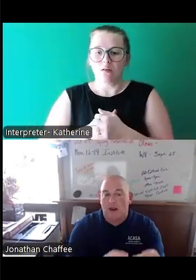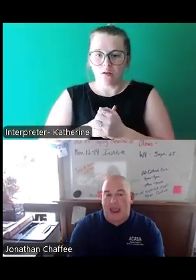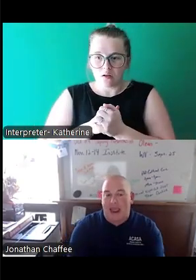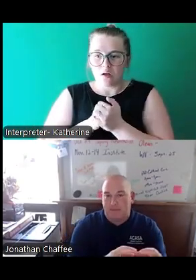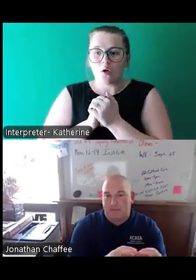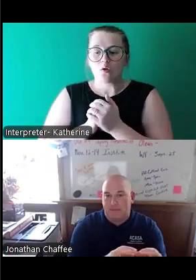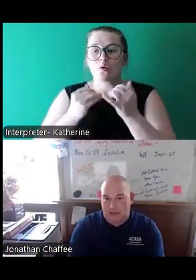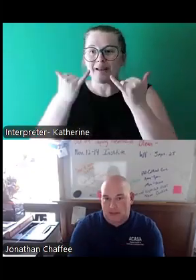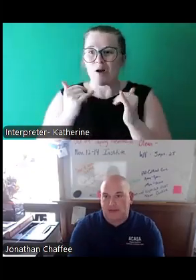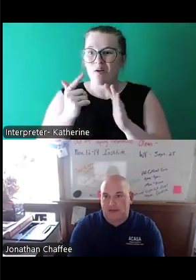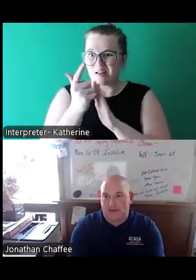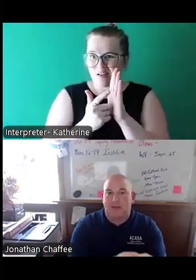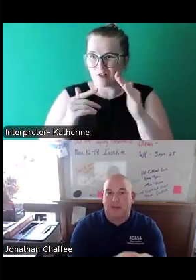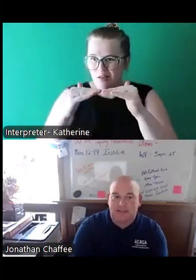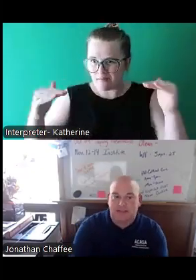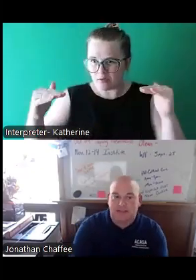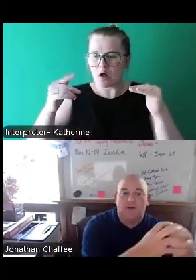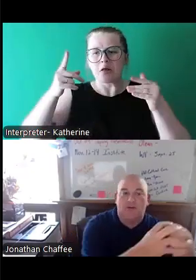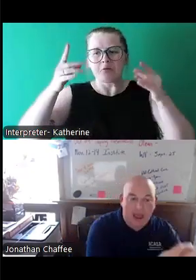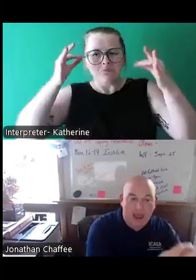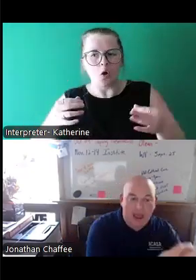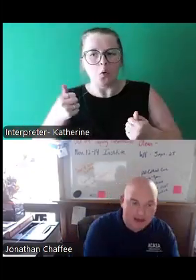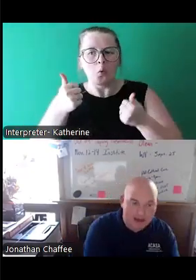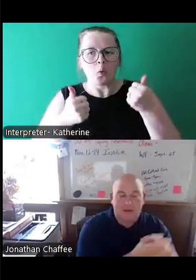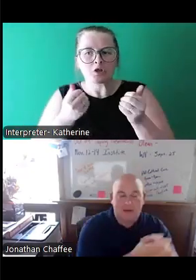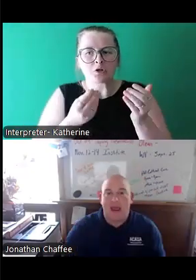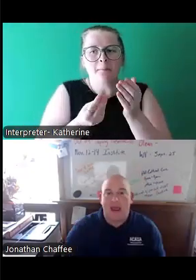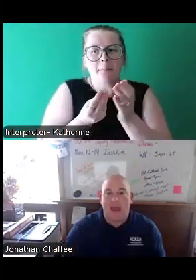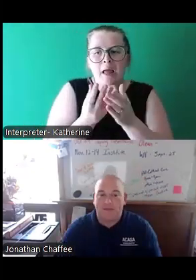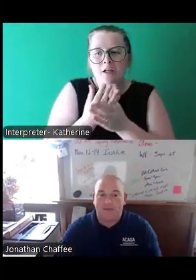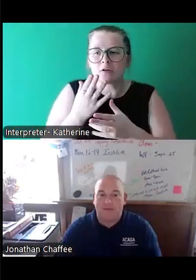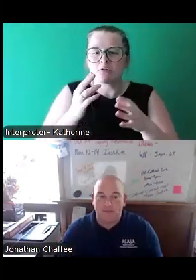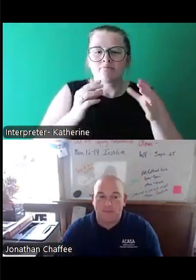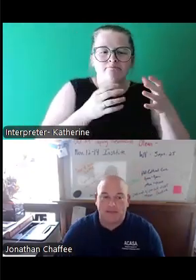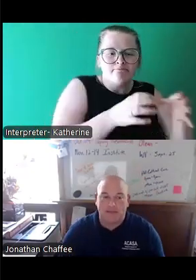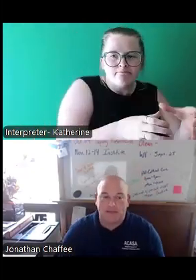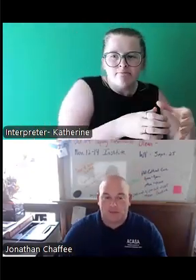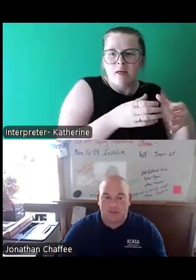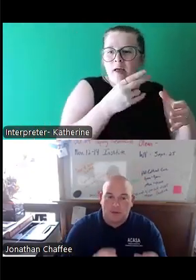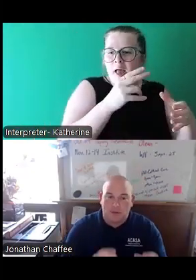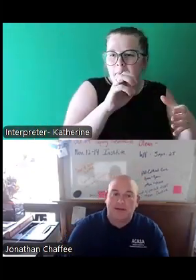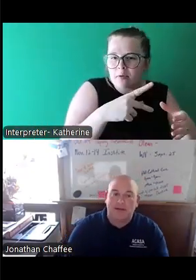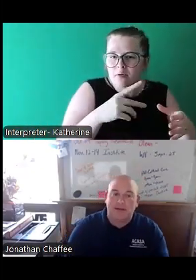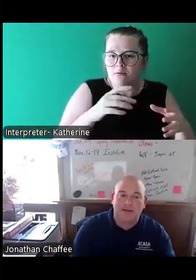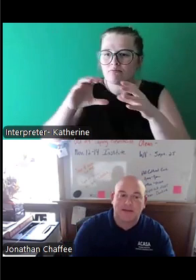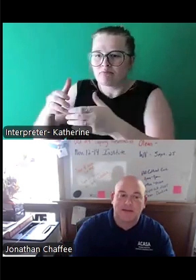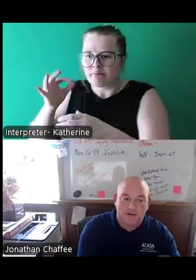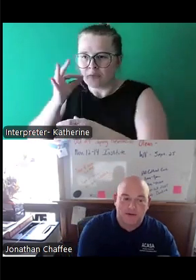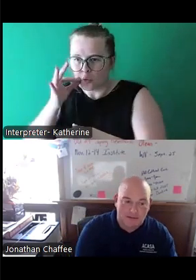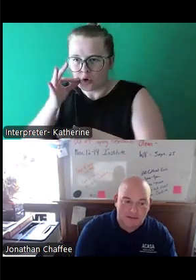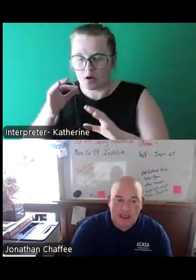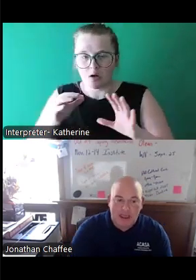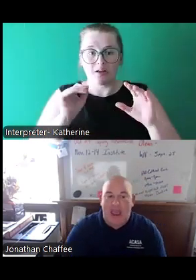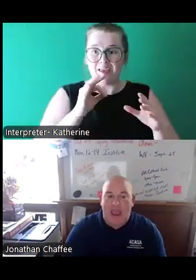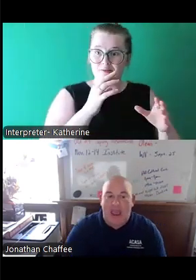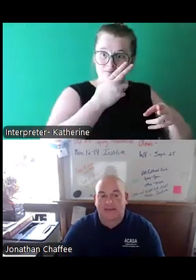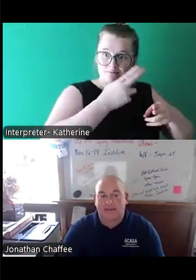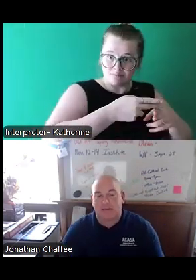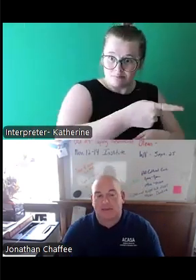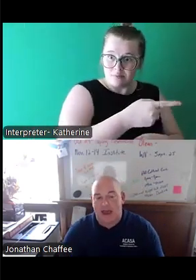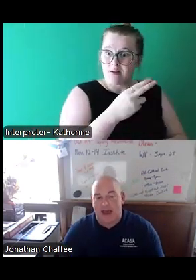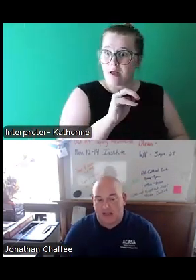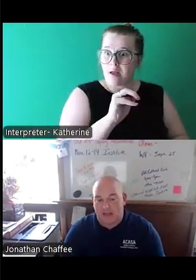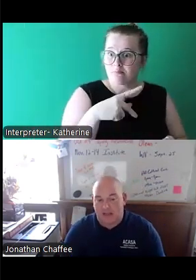what cannabis plants can be considered hemp. And what that means is for a plant to be considered hemp, it has